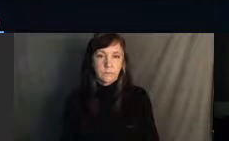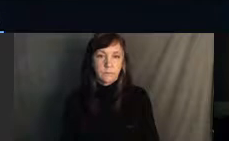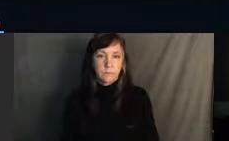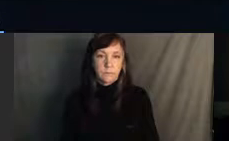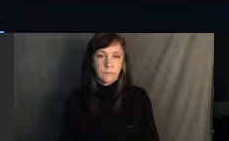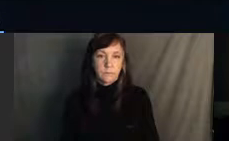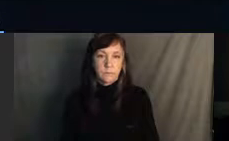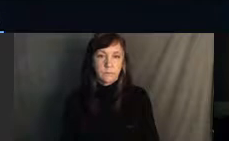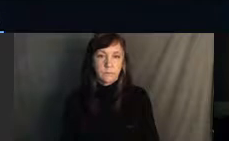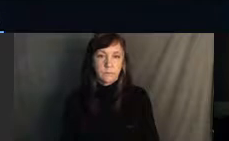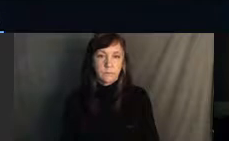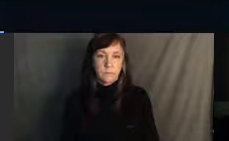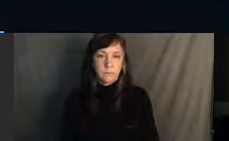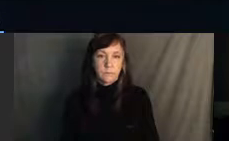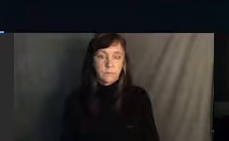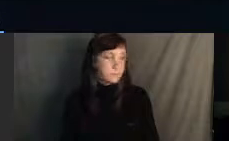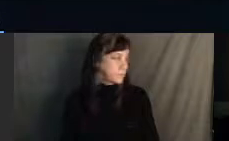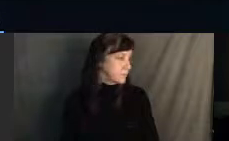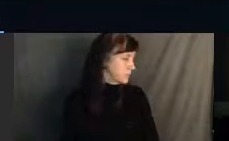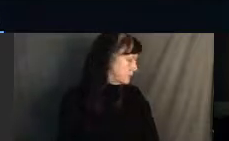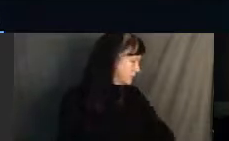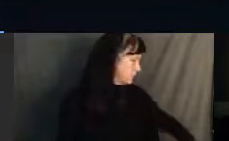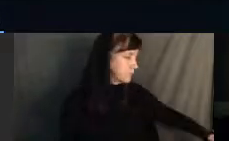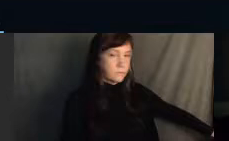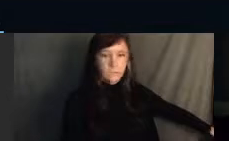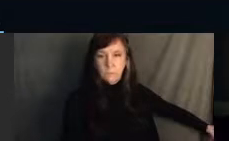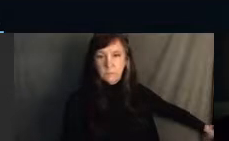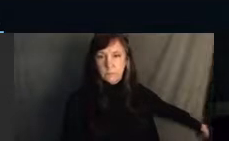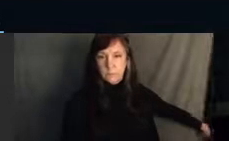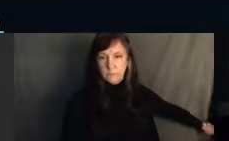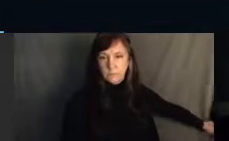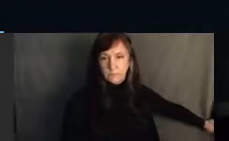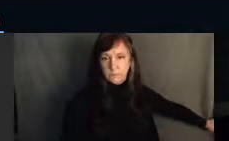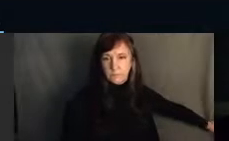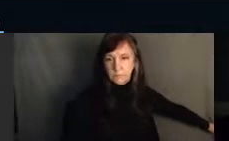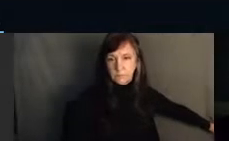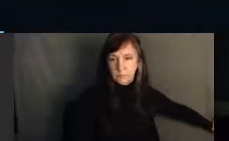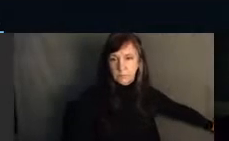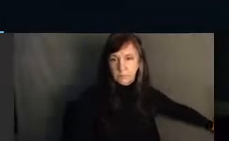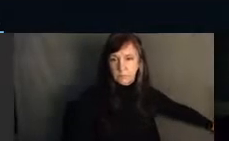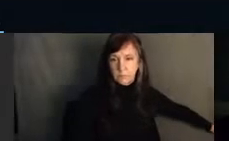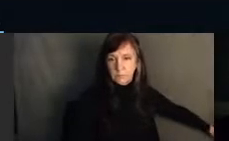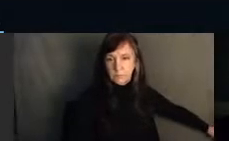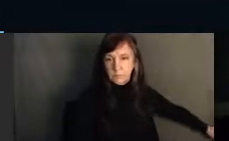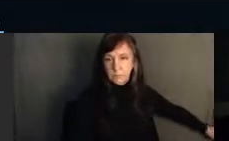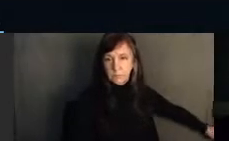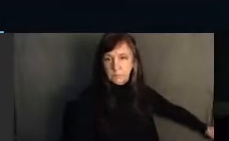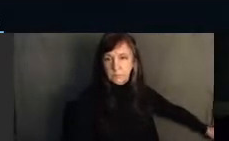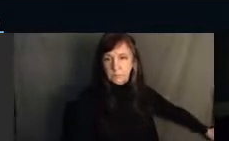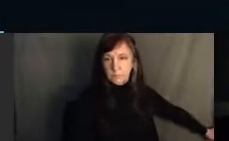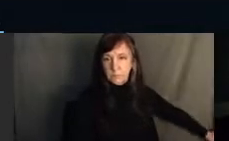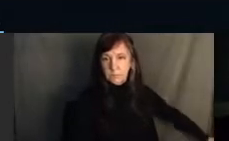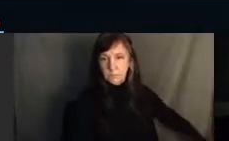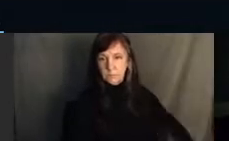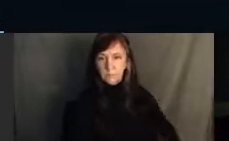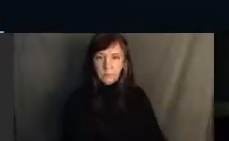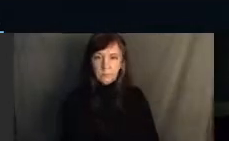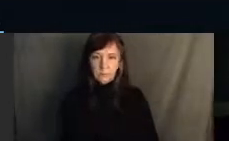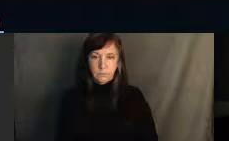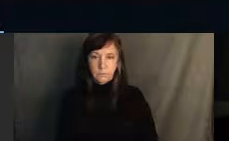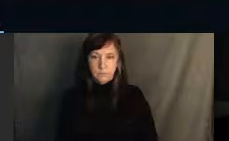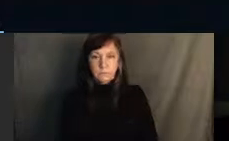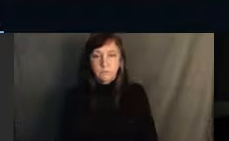very quickly. It was scalding hot water, right? So something happened with one of the pipes, hot